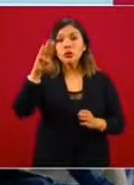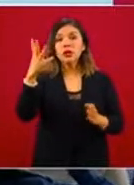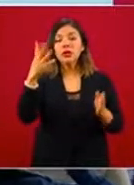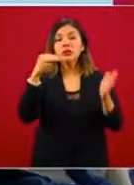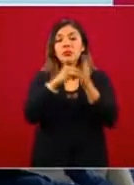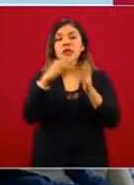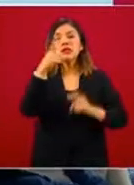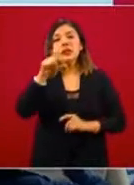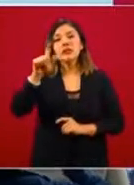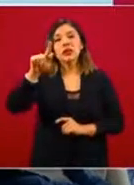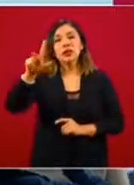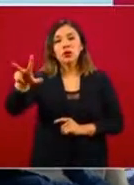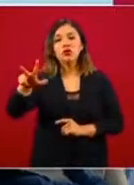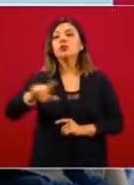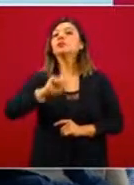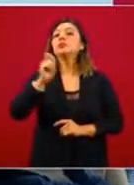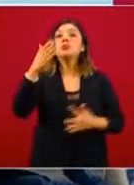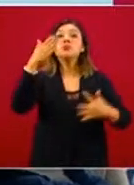293,078